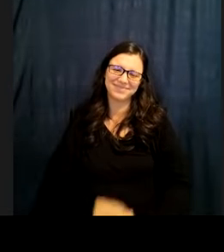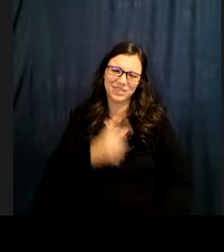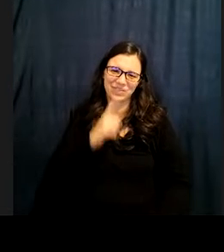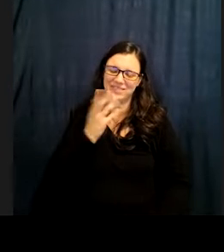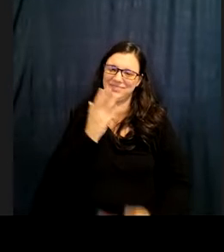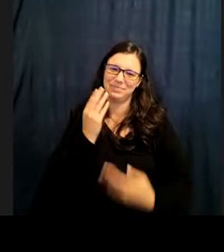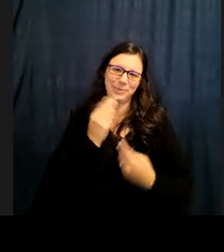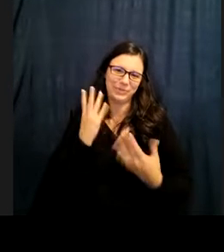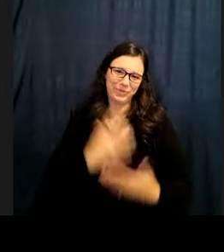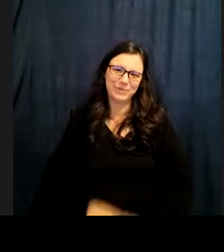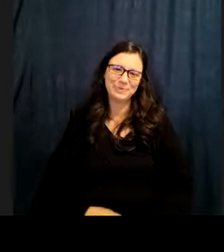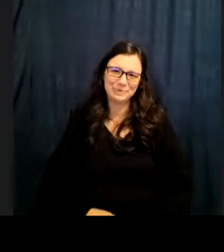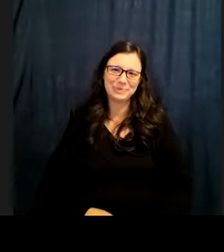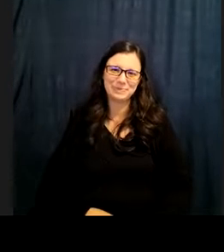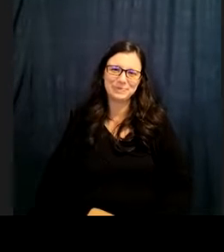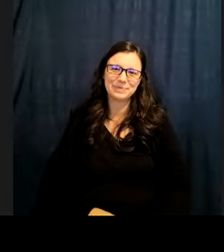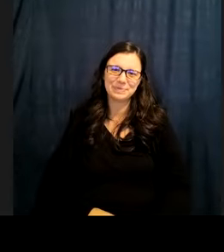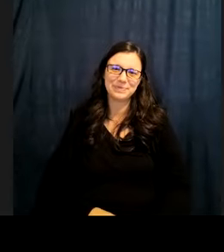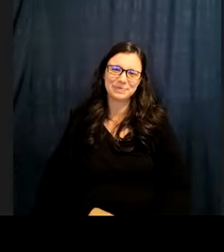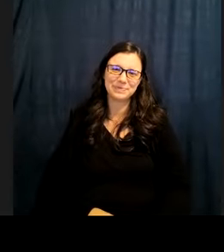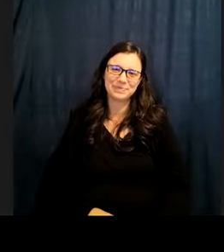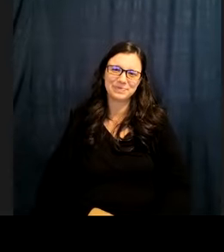beautiful. Thank you.